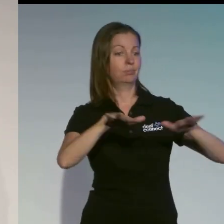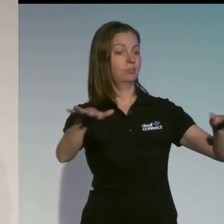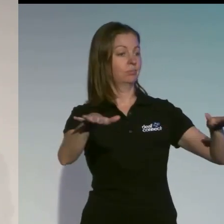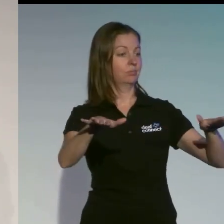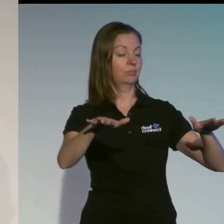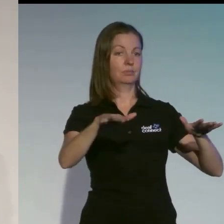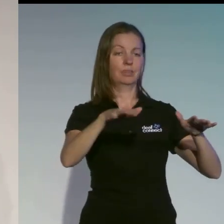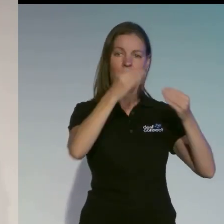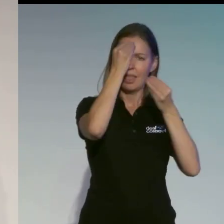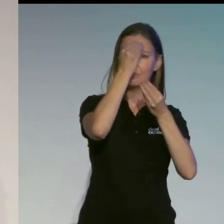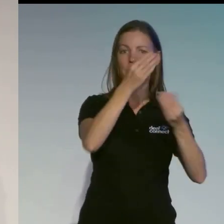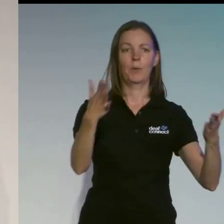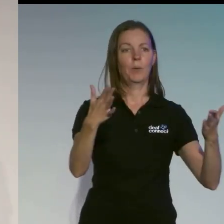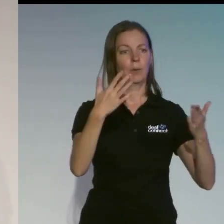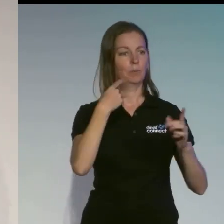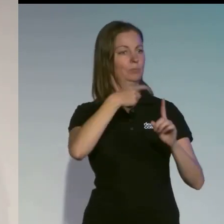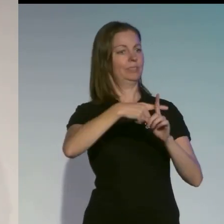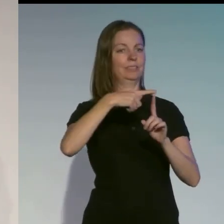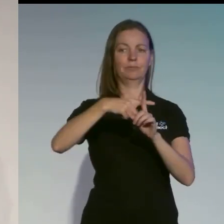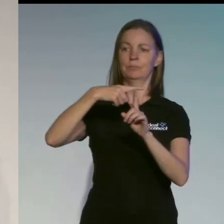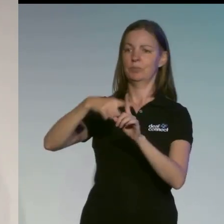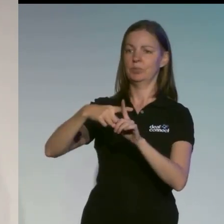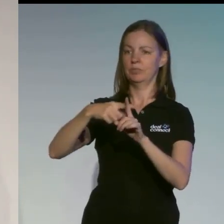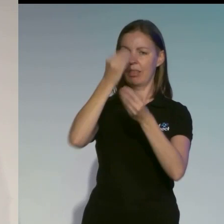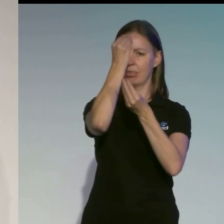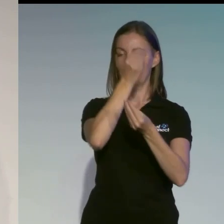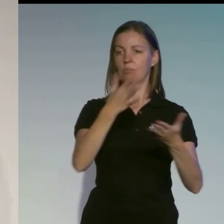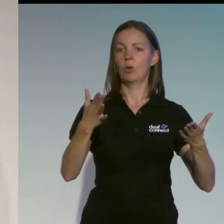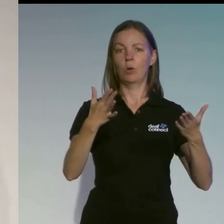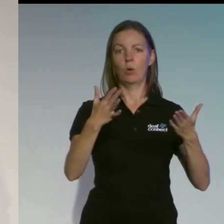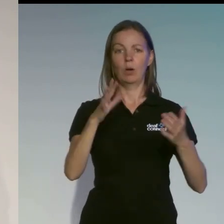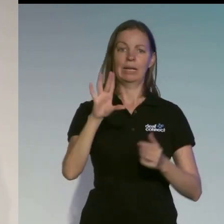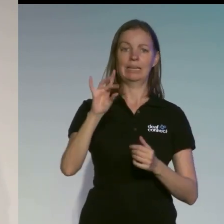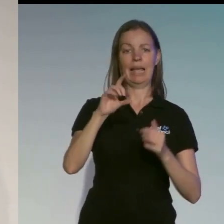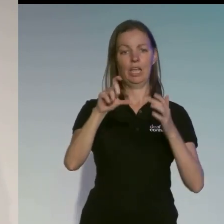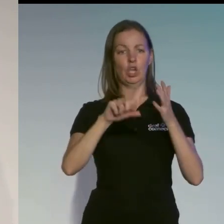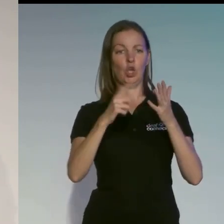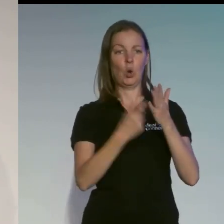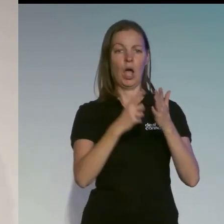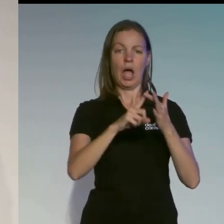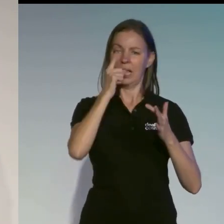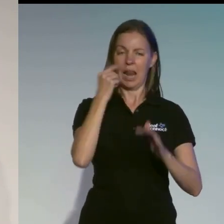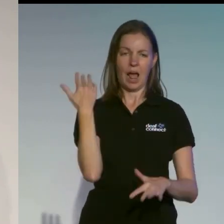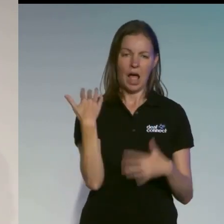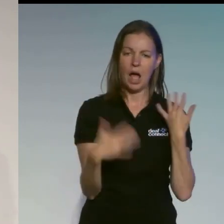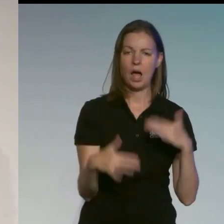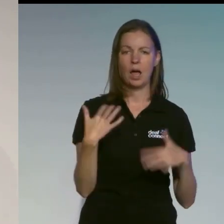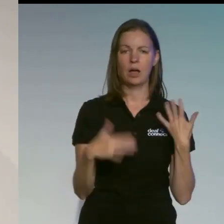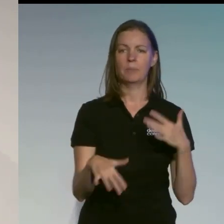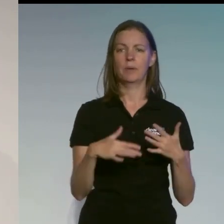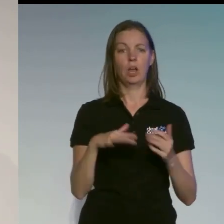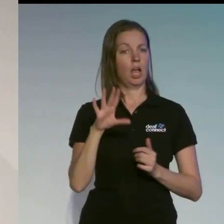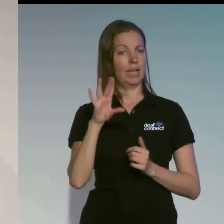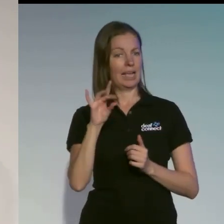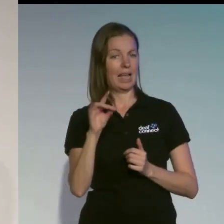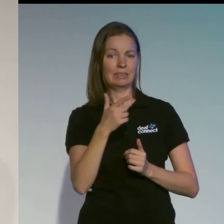a positive way and telling the public that gay cure bring a lot of harm and homosexuality is